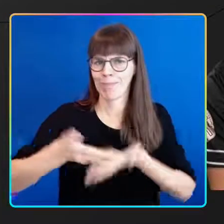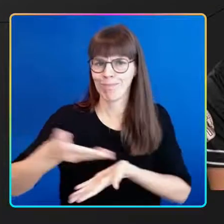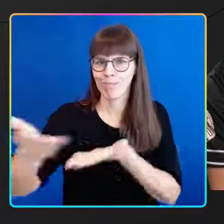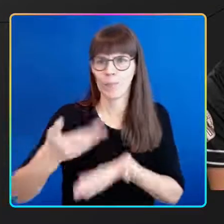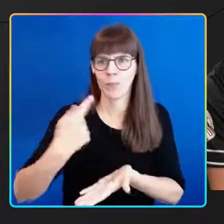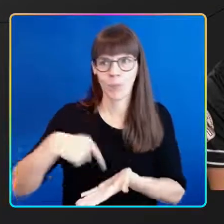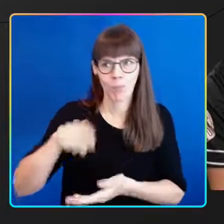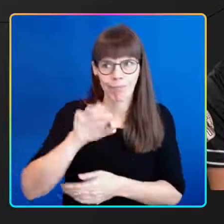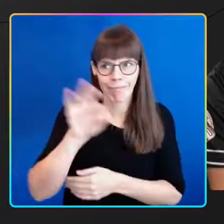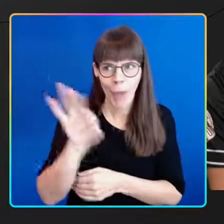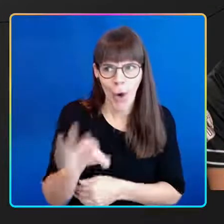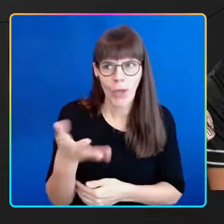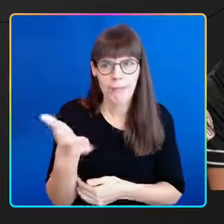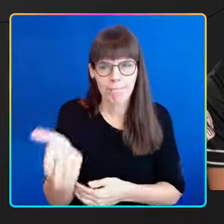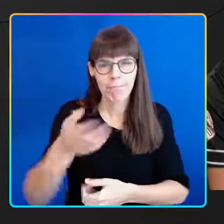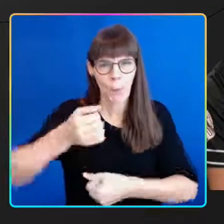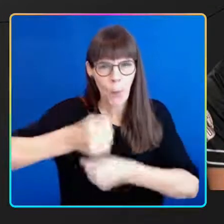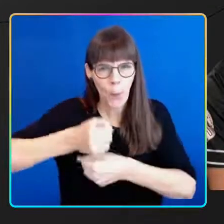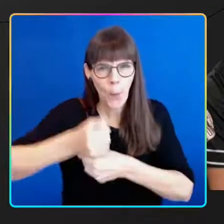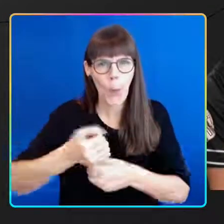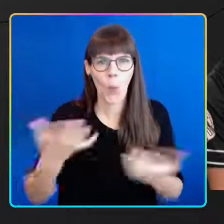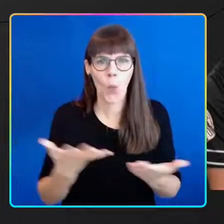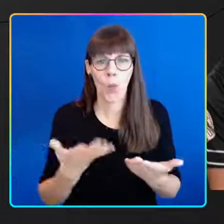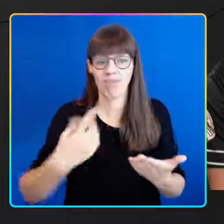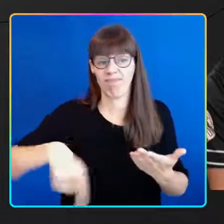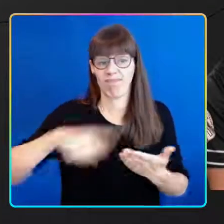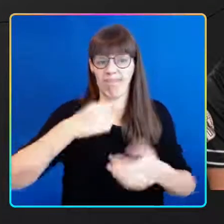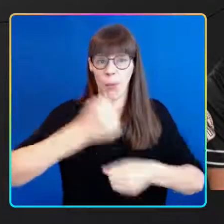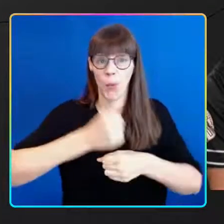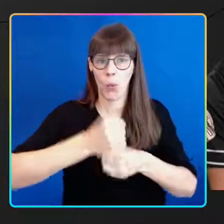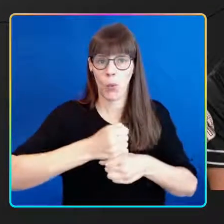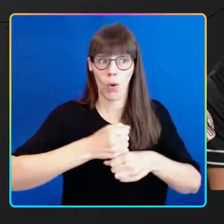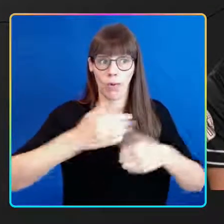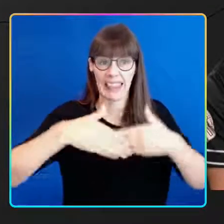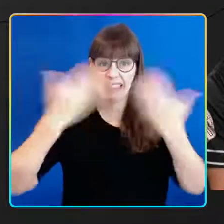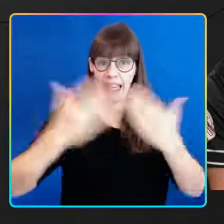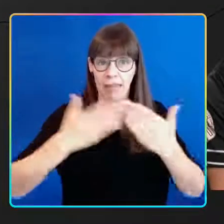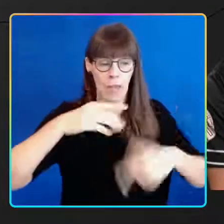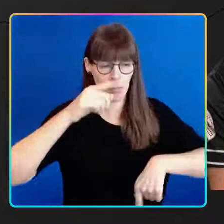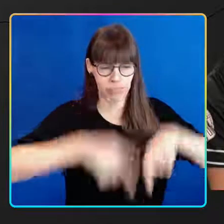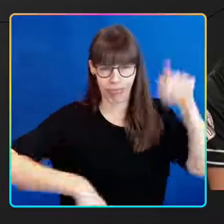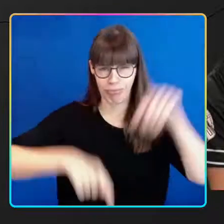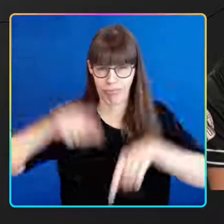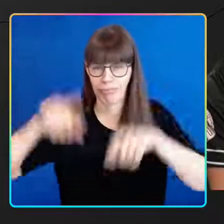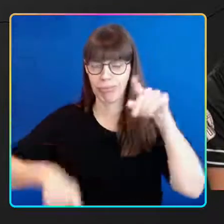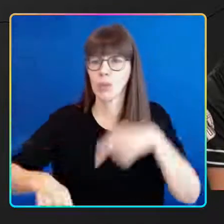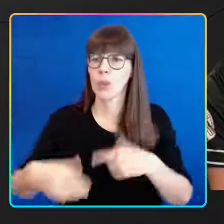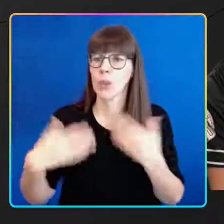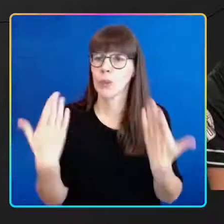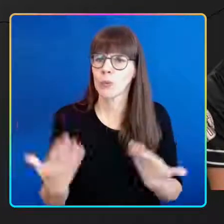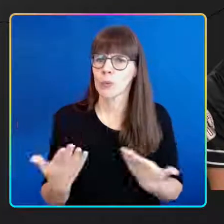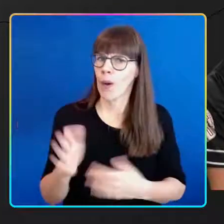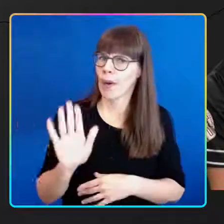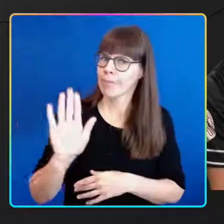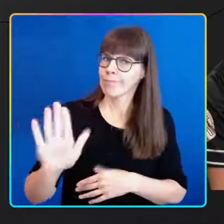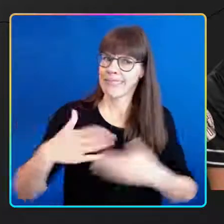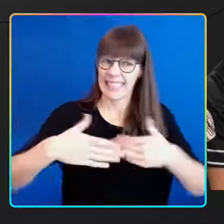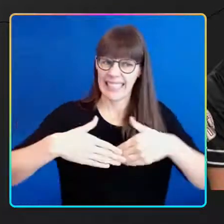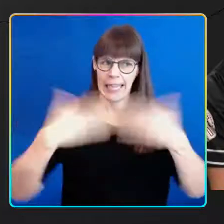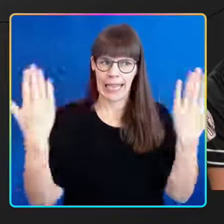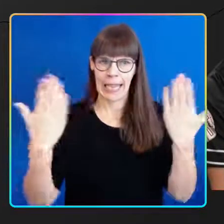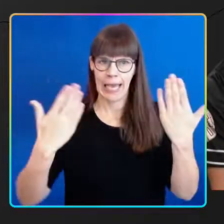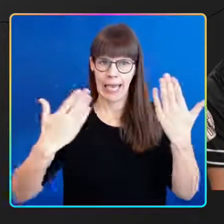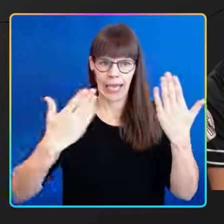daily. It's part of the tech industry, but we're really keen. Can you describe to us, like, what does your average day look like? What are the types